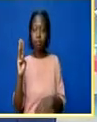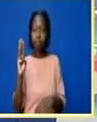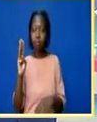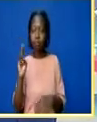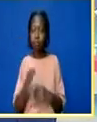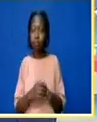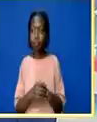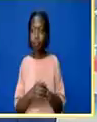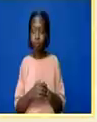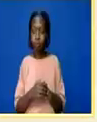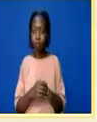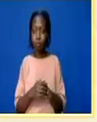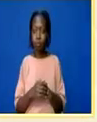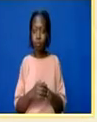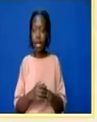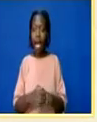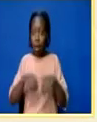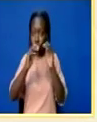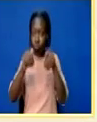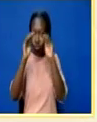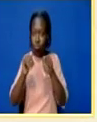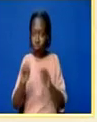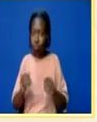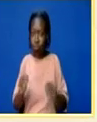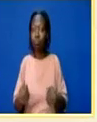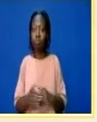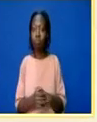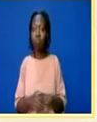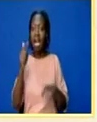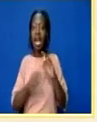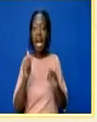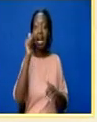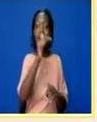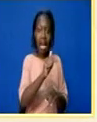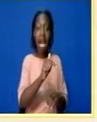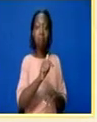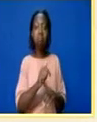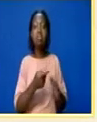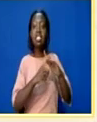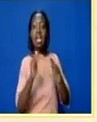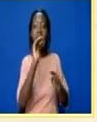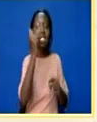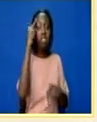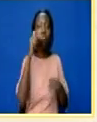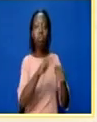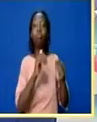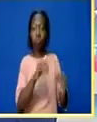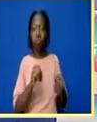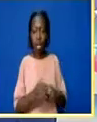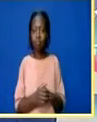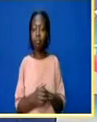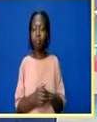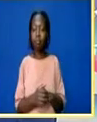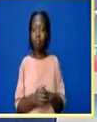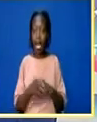to Farmer A and say... And claim, you have part of my land. You have part Please of my land. Please give it back. You cannot. You cannot. And a river is a